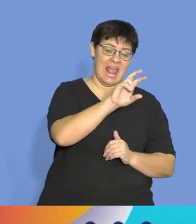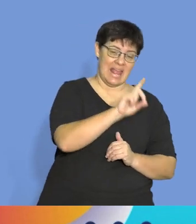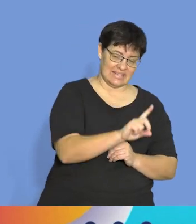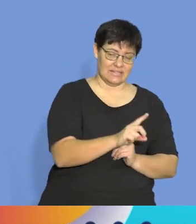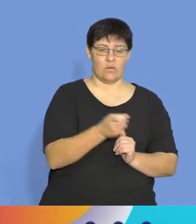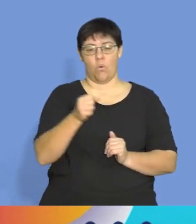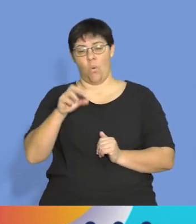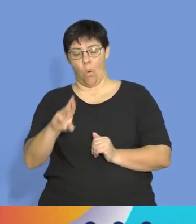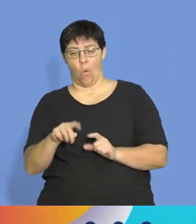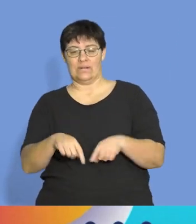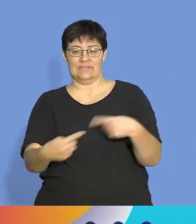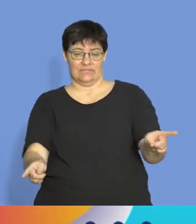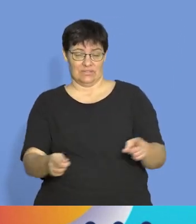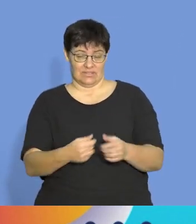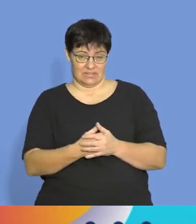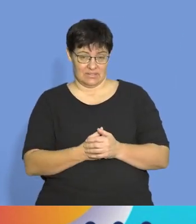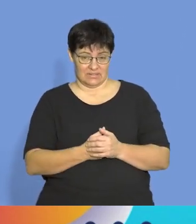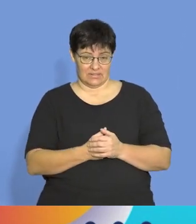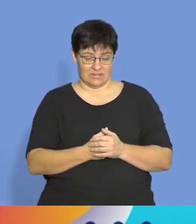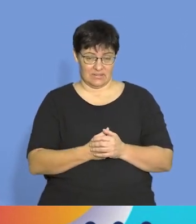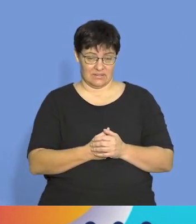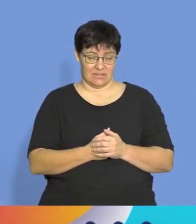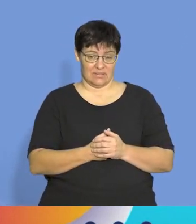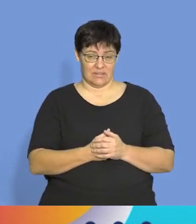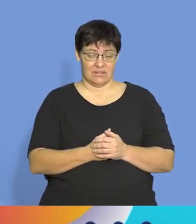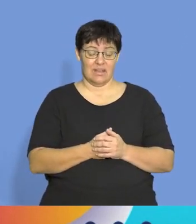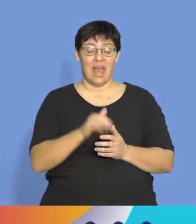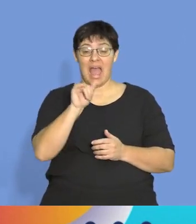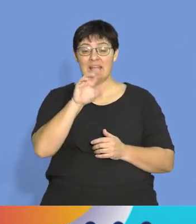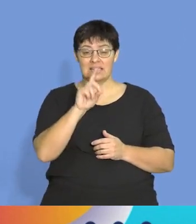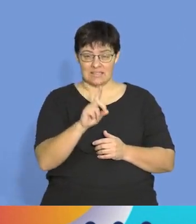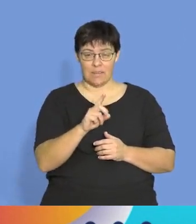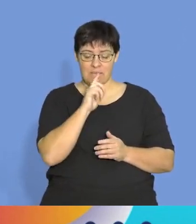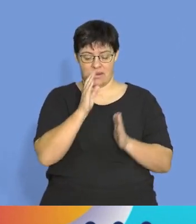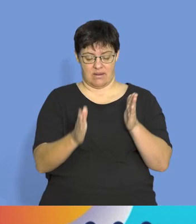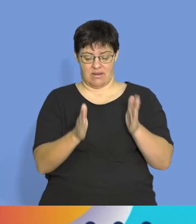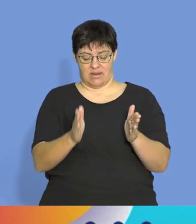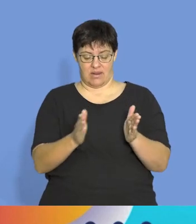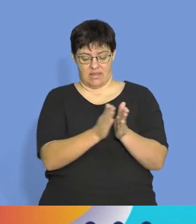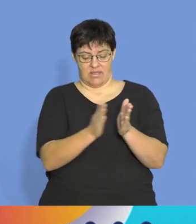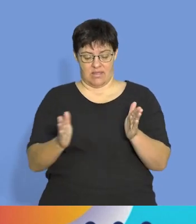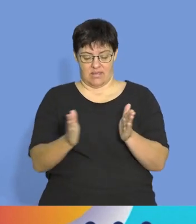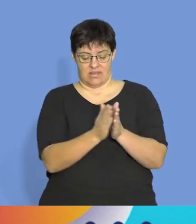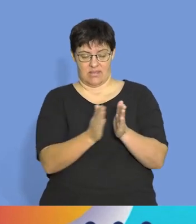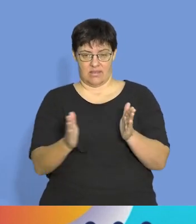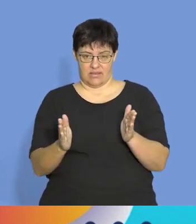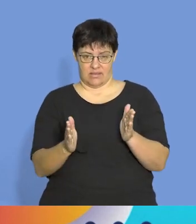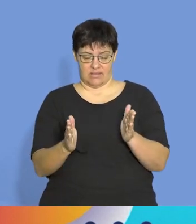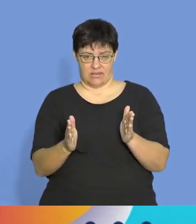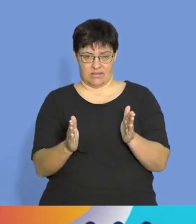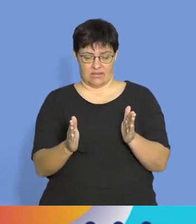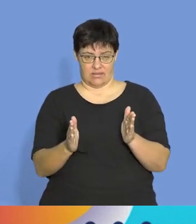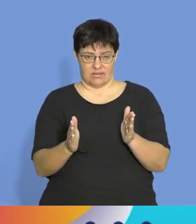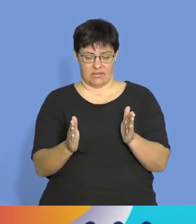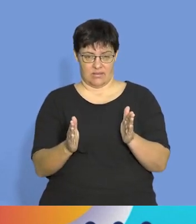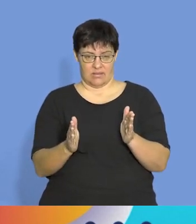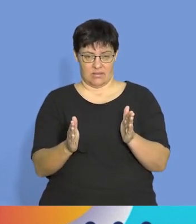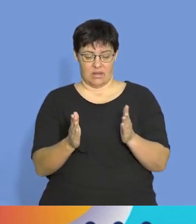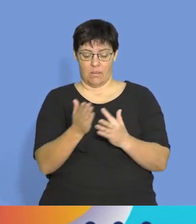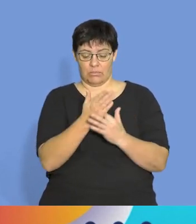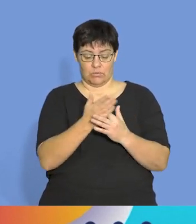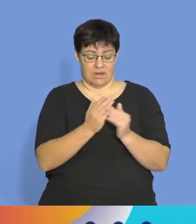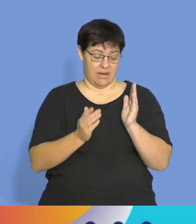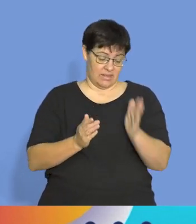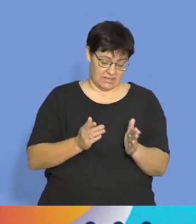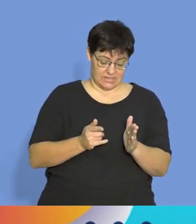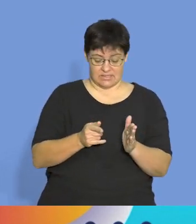or comes in, right? The and means that it is trapped between two values. It is